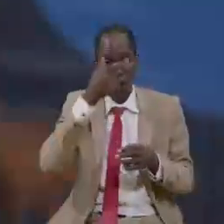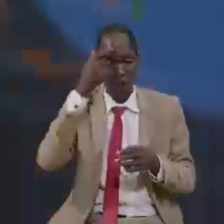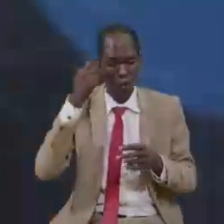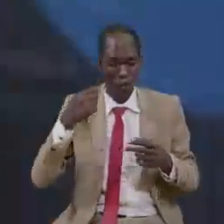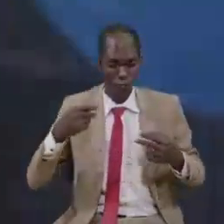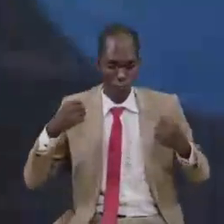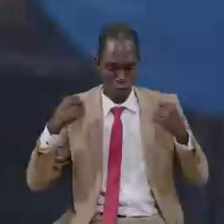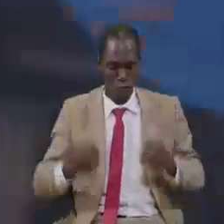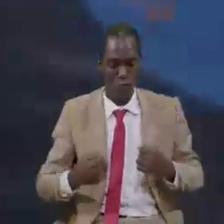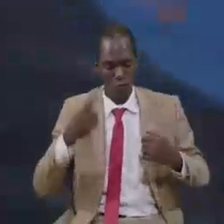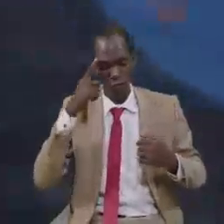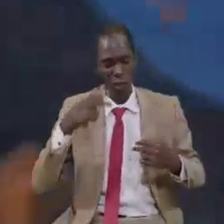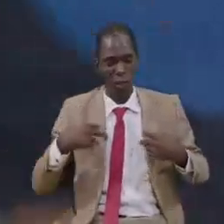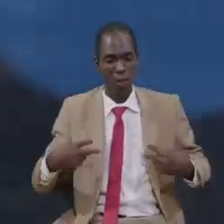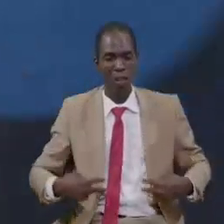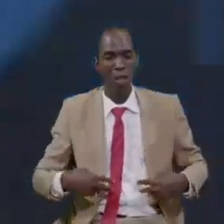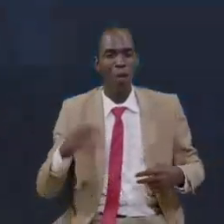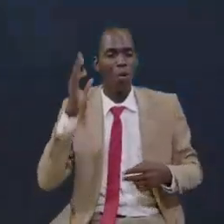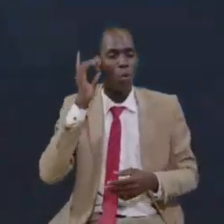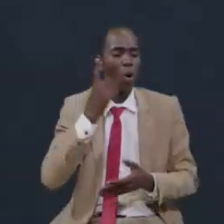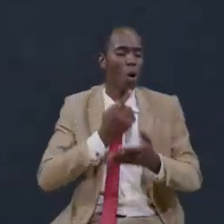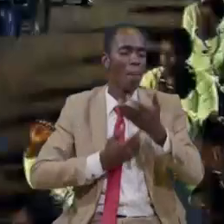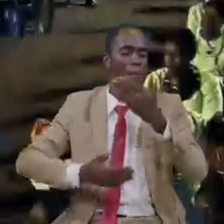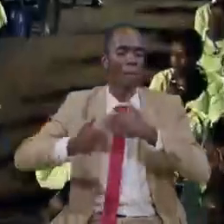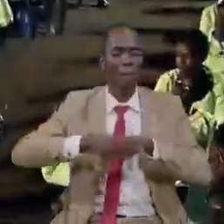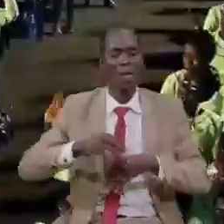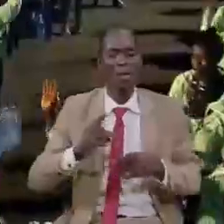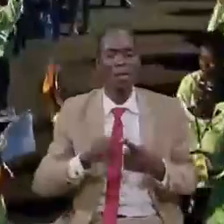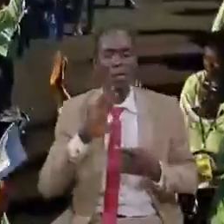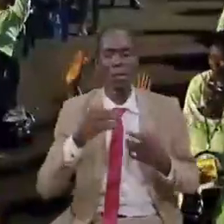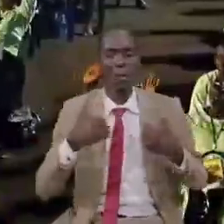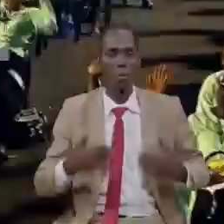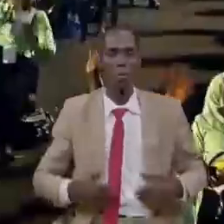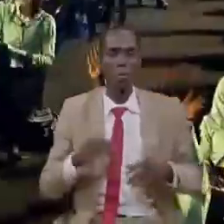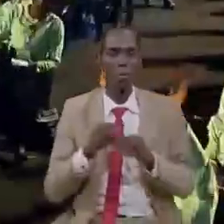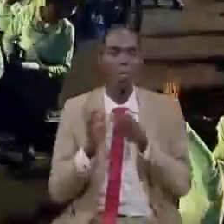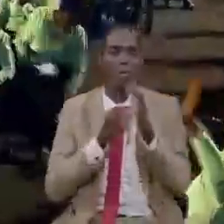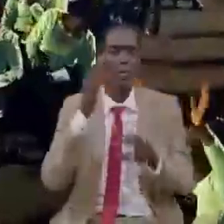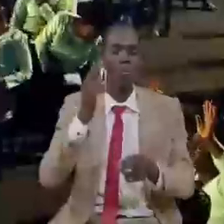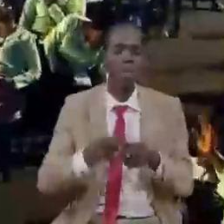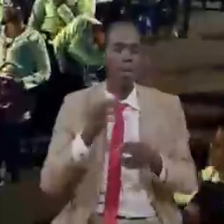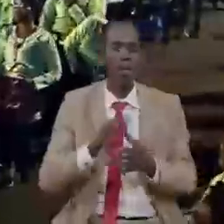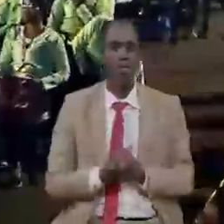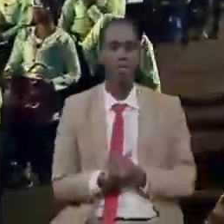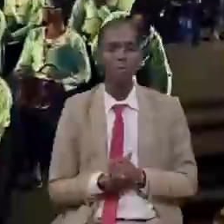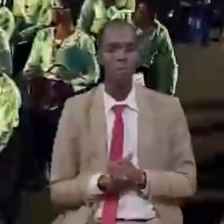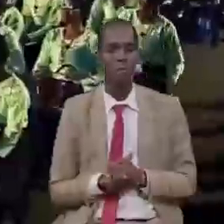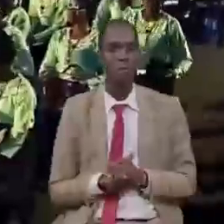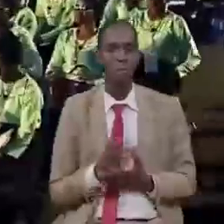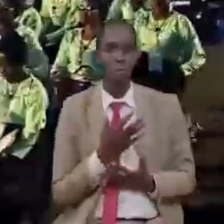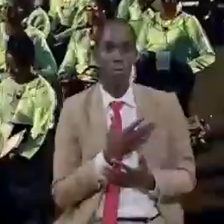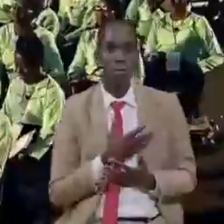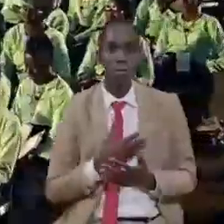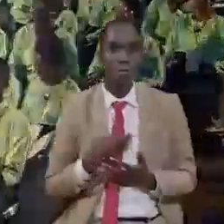back into your body in Jesus' name. Yeah. And he had no